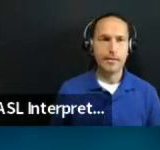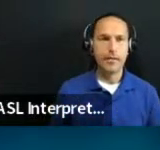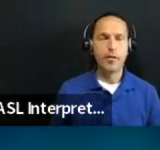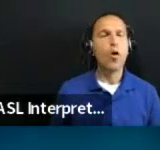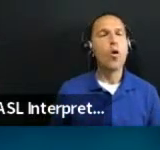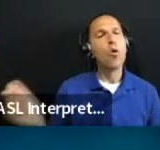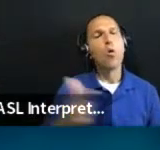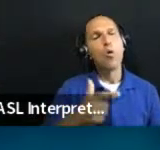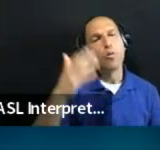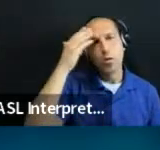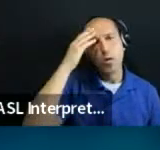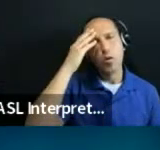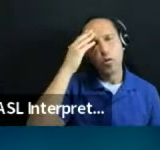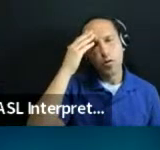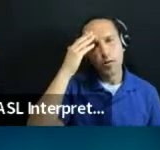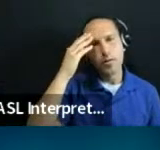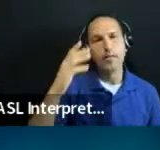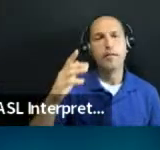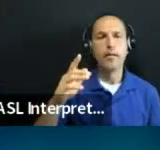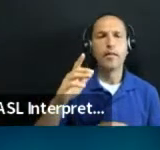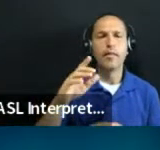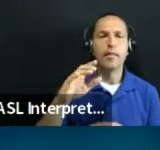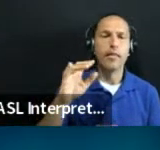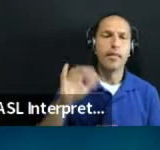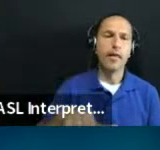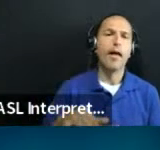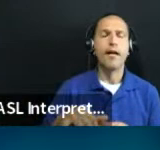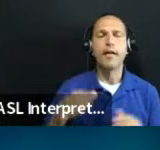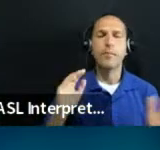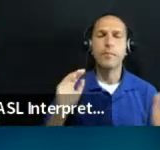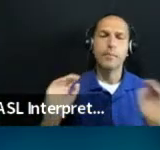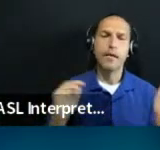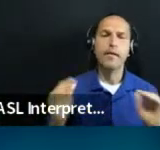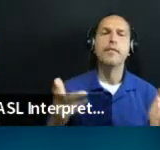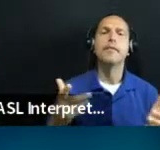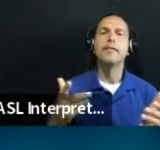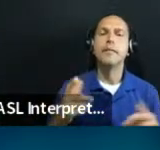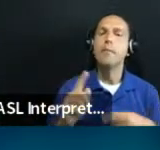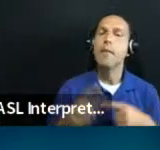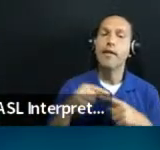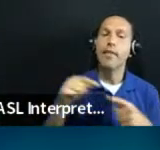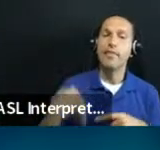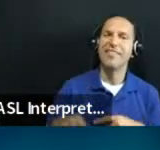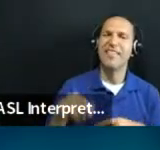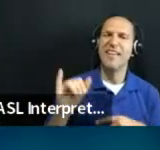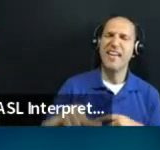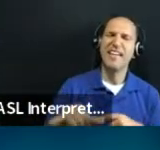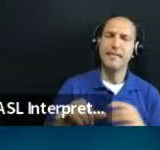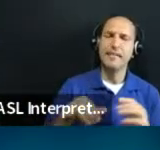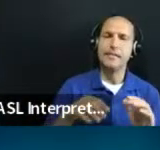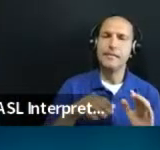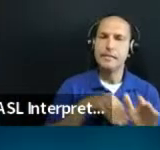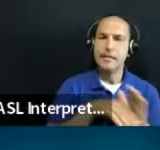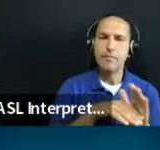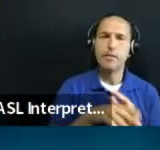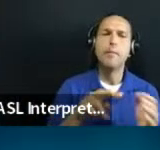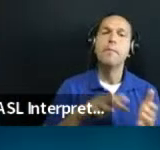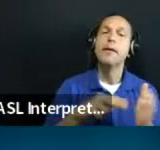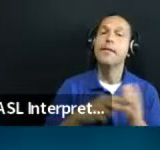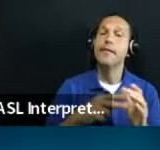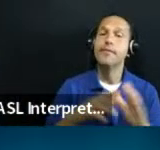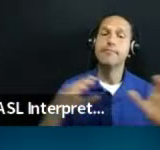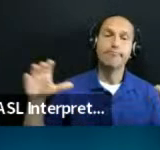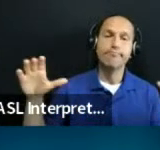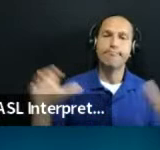sort of heard this analogy about, and I'm sure somebody else has used it about accessibility as well, that it takes a village to